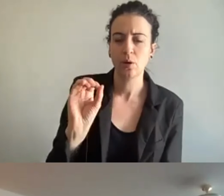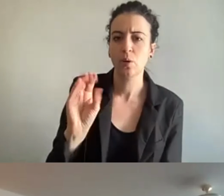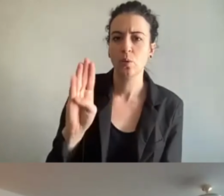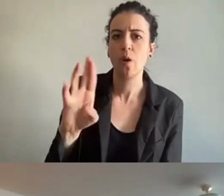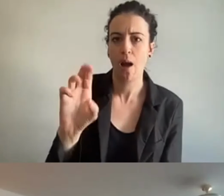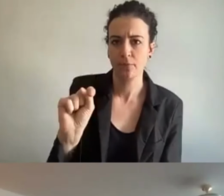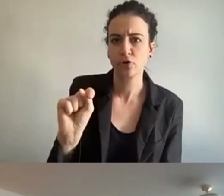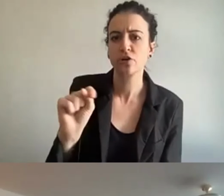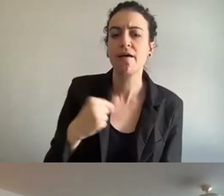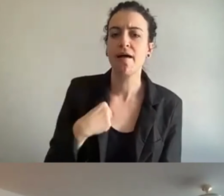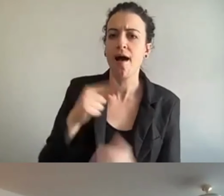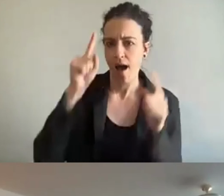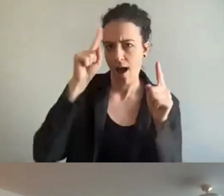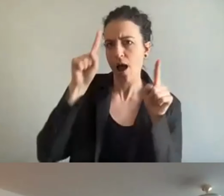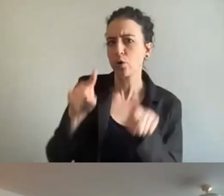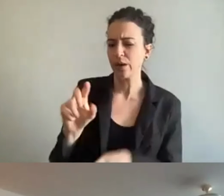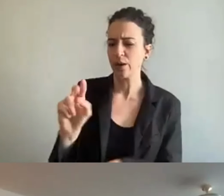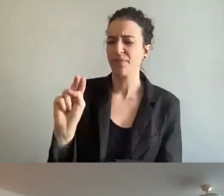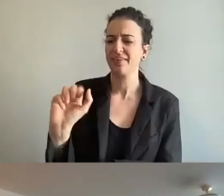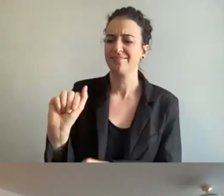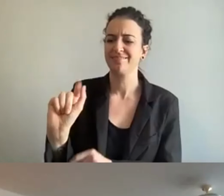Nathan. I can't